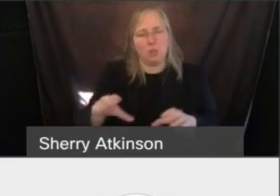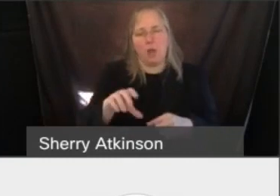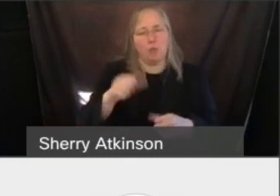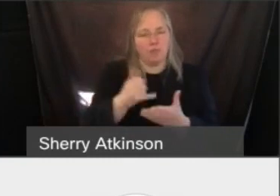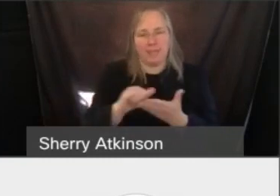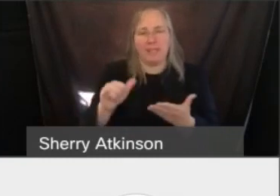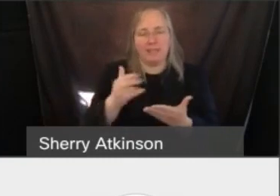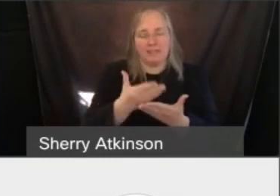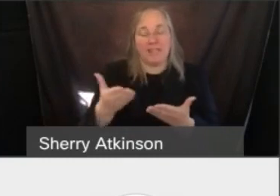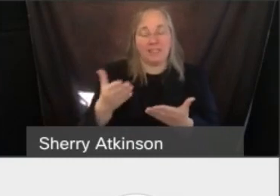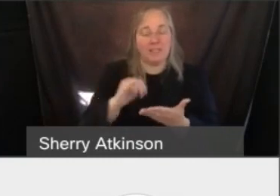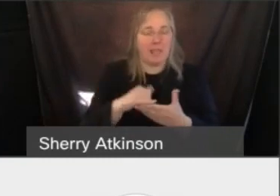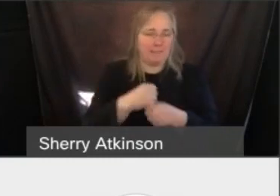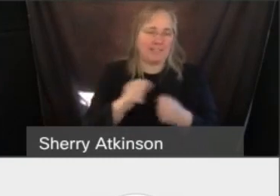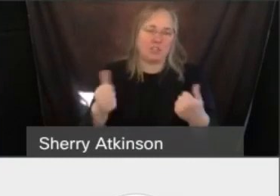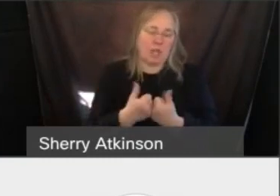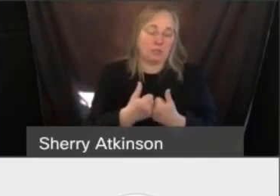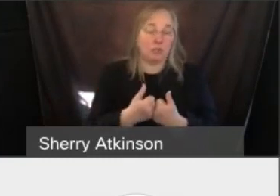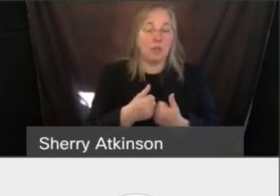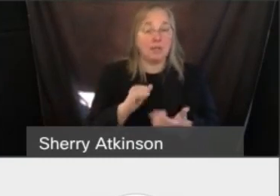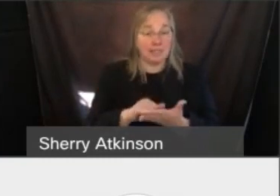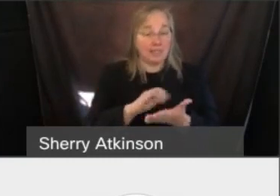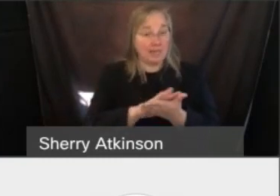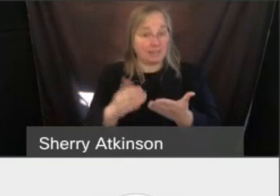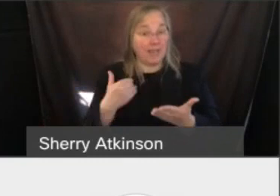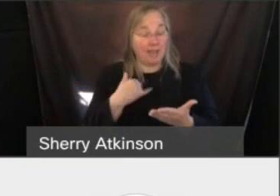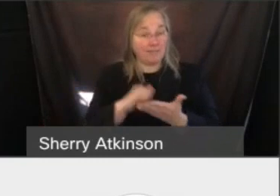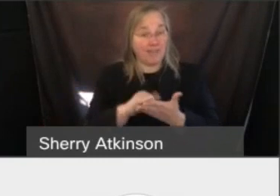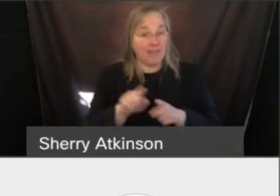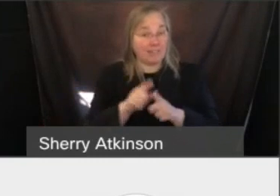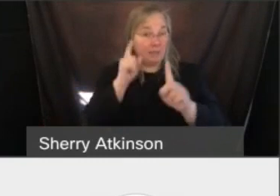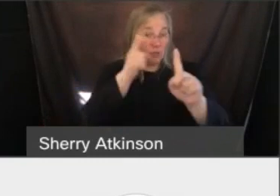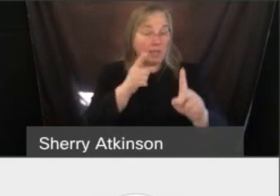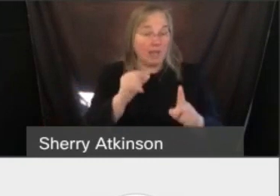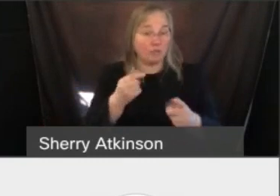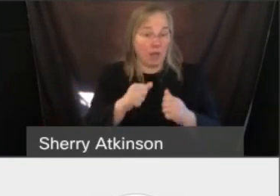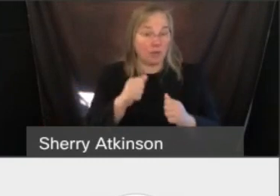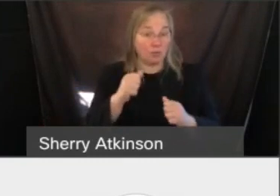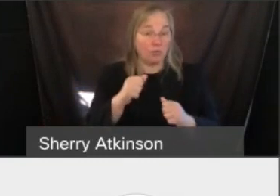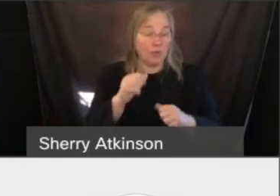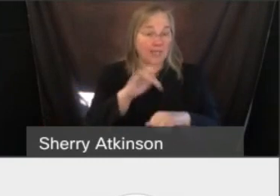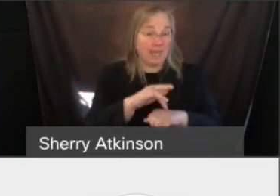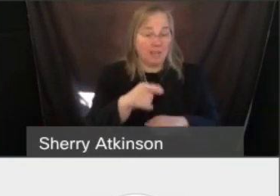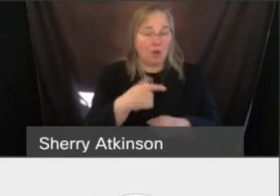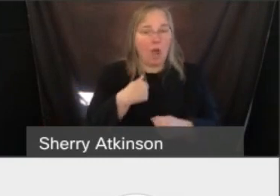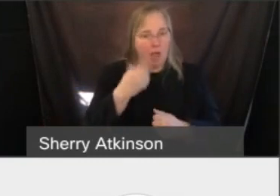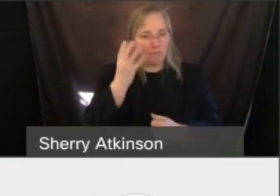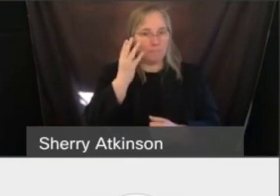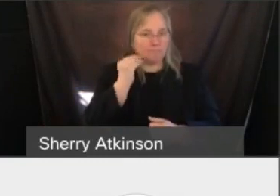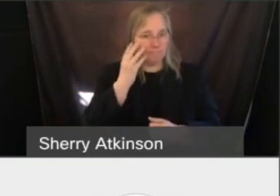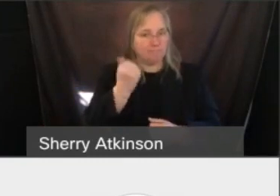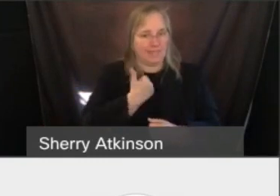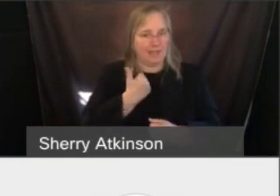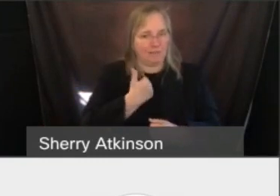challenge. It's nice to have that as an objective and try to get there. I've certainly traveled in countries that had that.